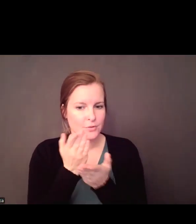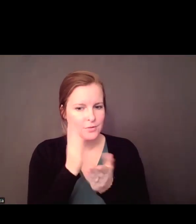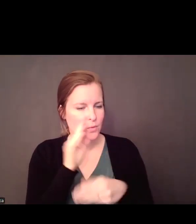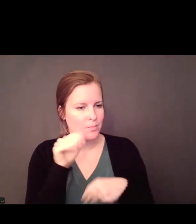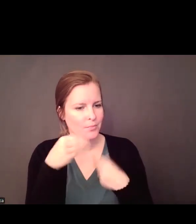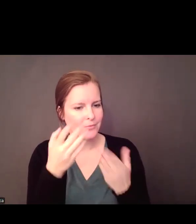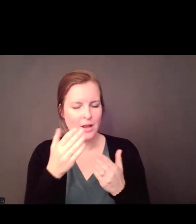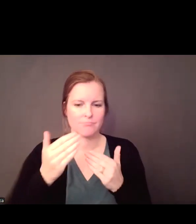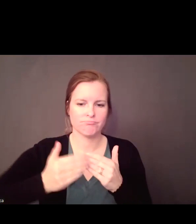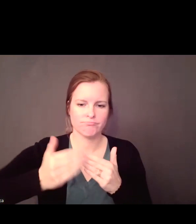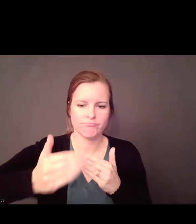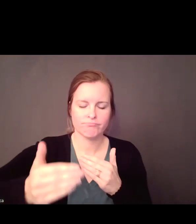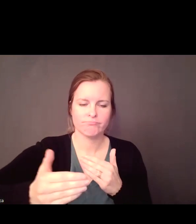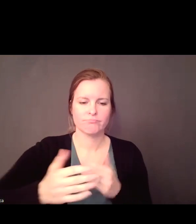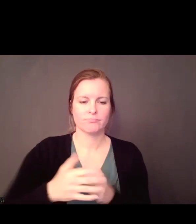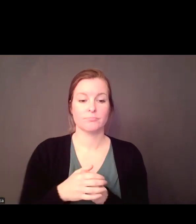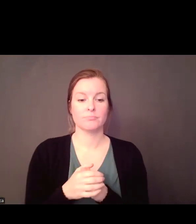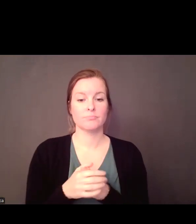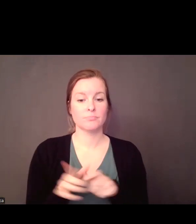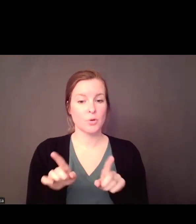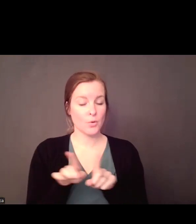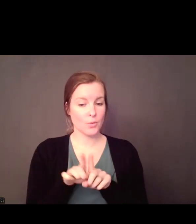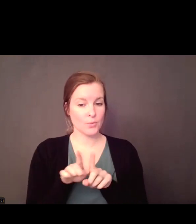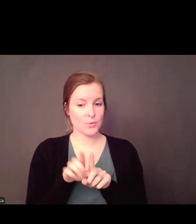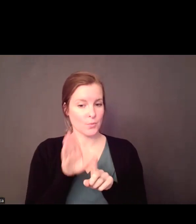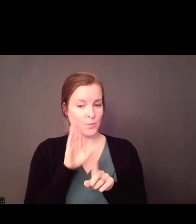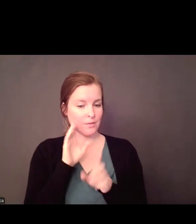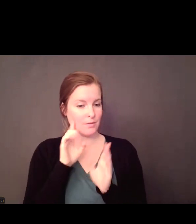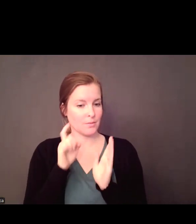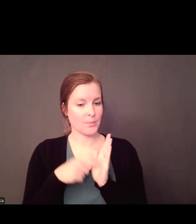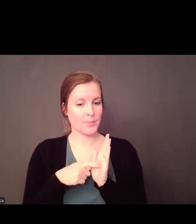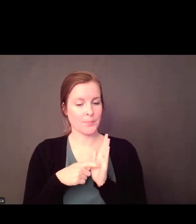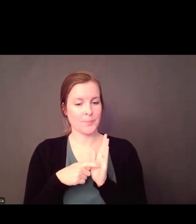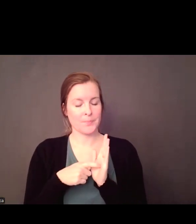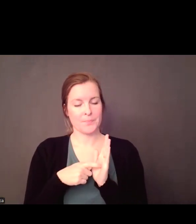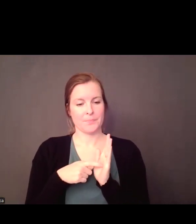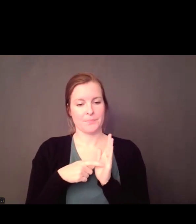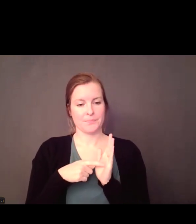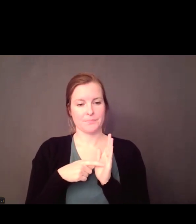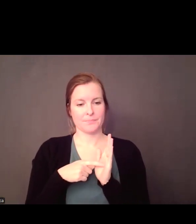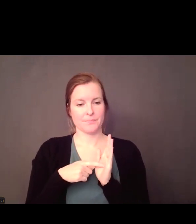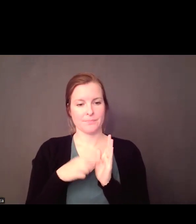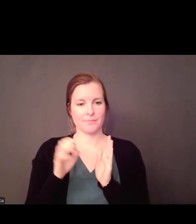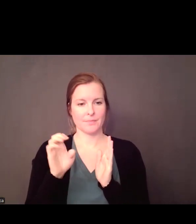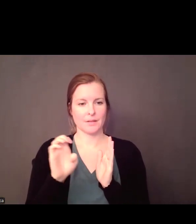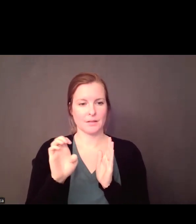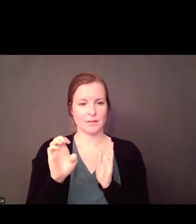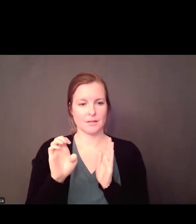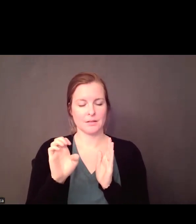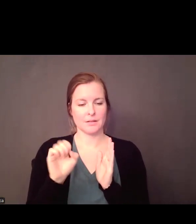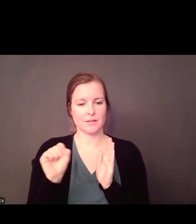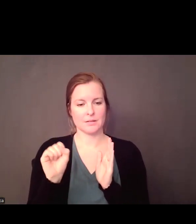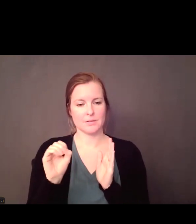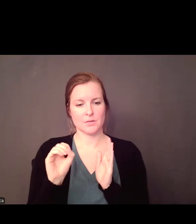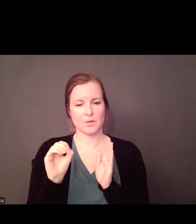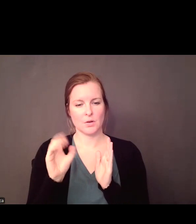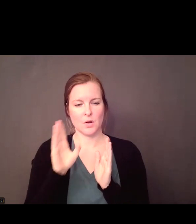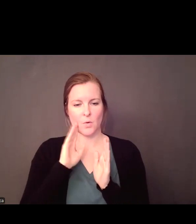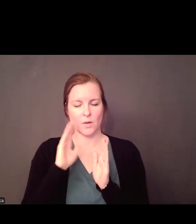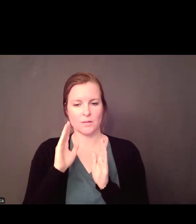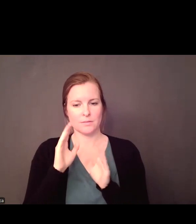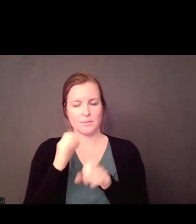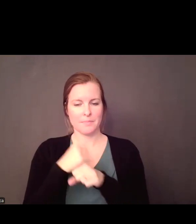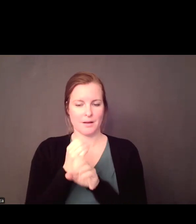way. In addition, what you'll see is that the ESO will also complete a pre-rating form on